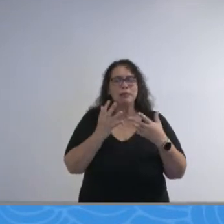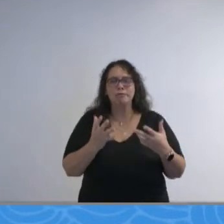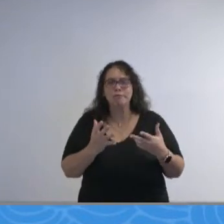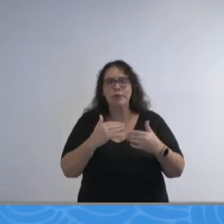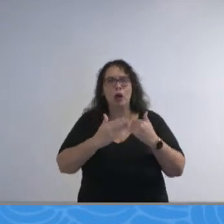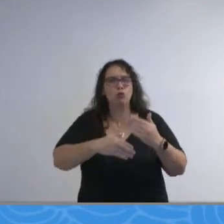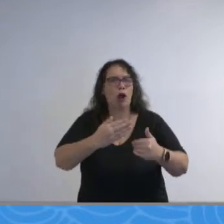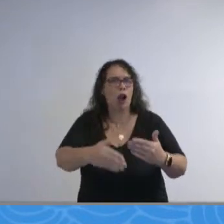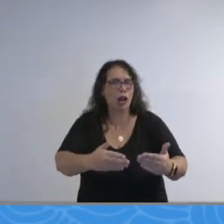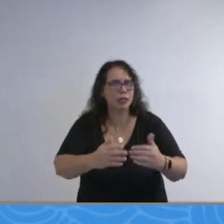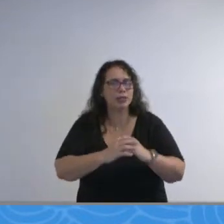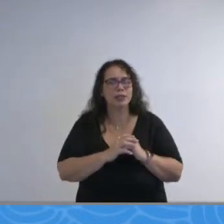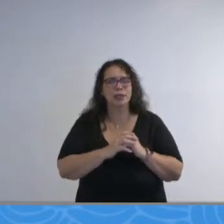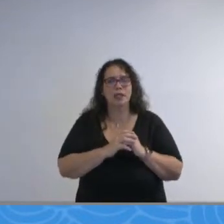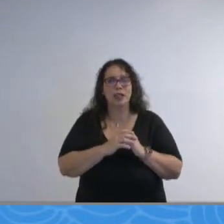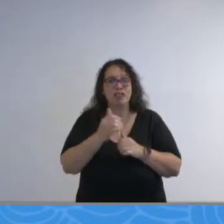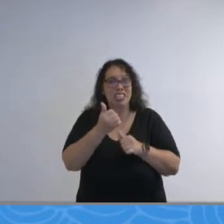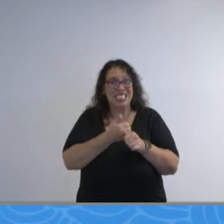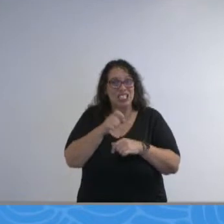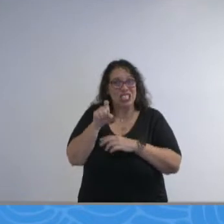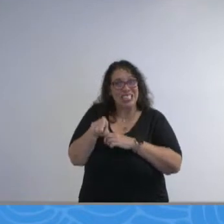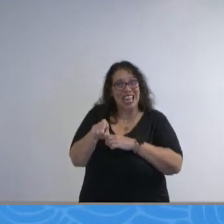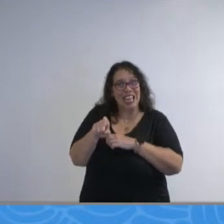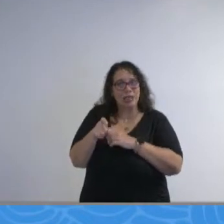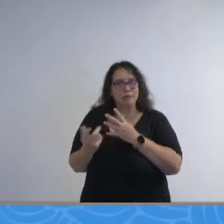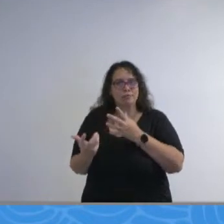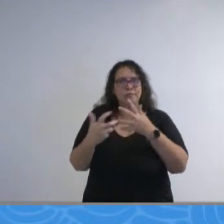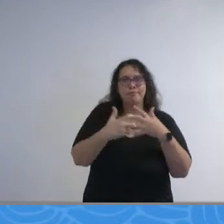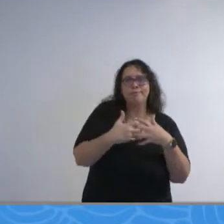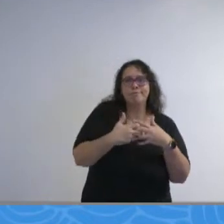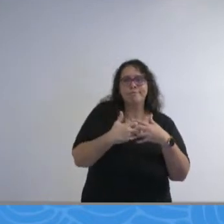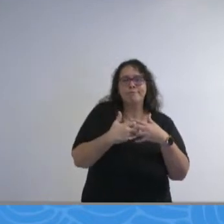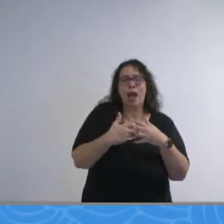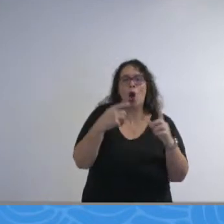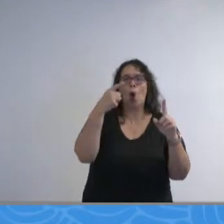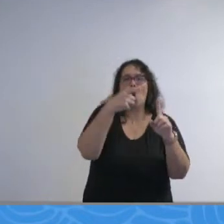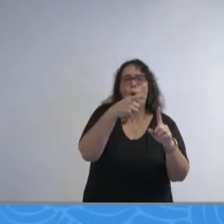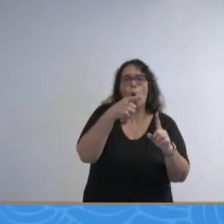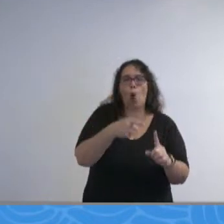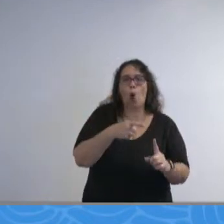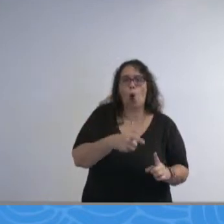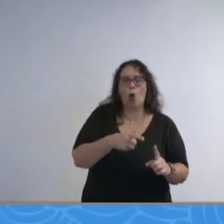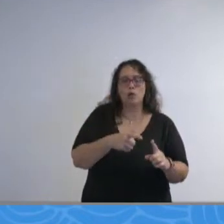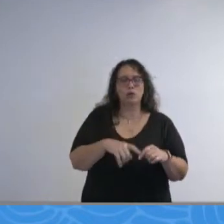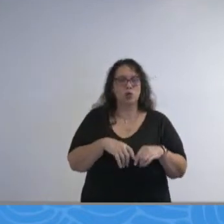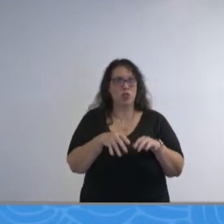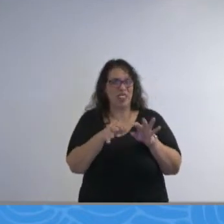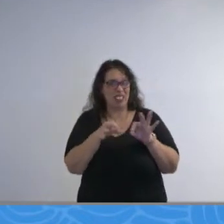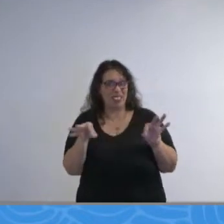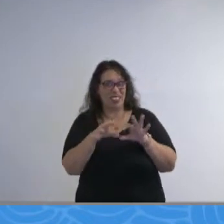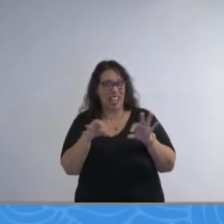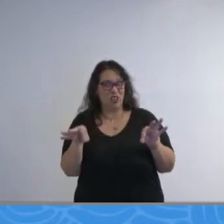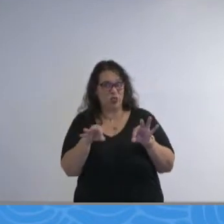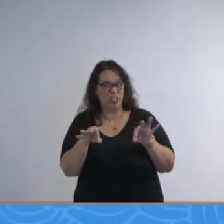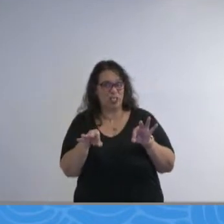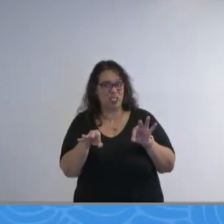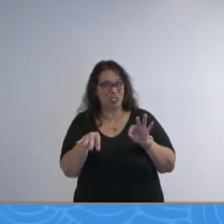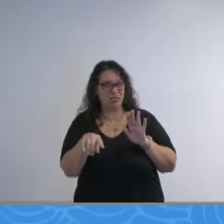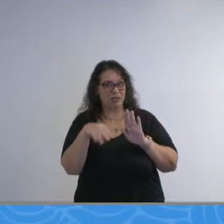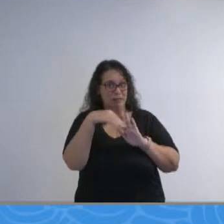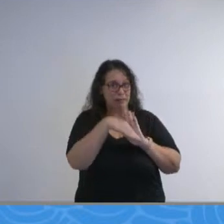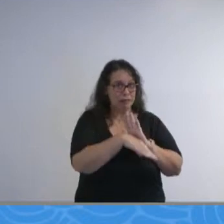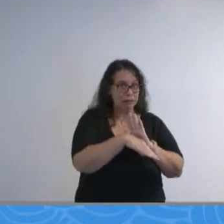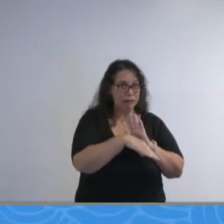make progress? And for each need, there must be a goal. So if there's a language deficit that the child has, there must